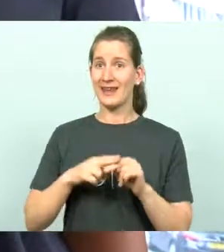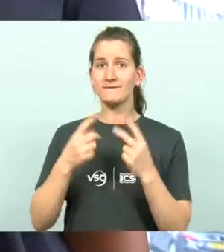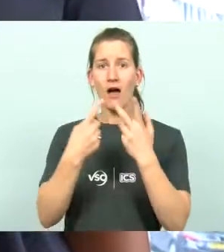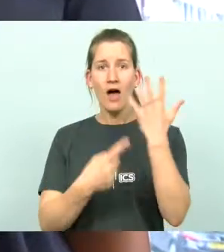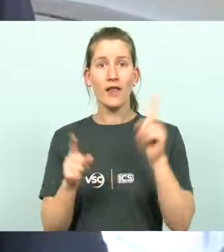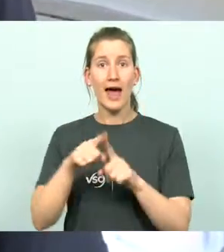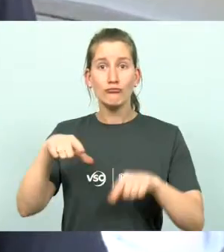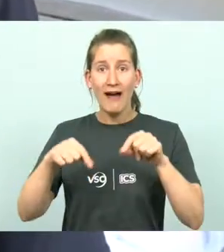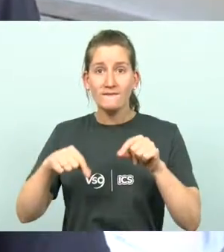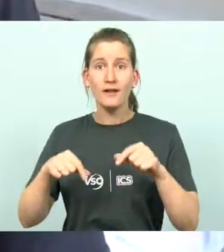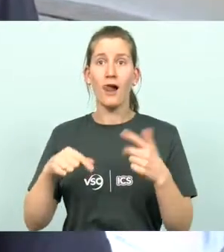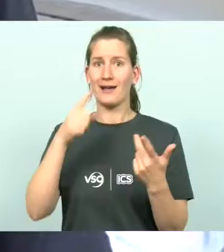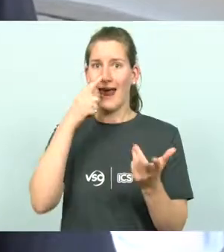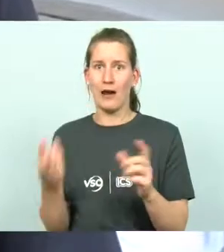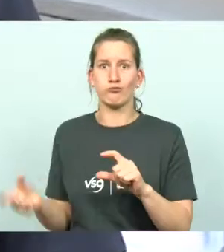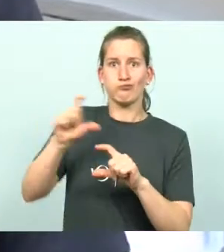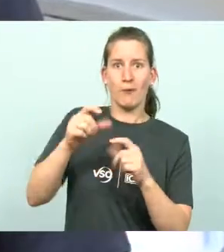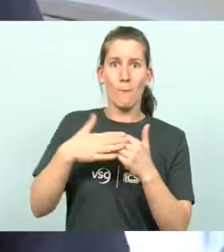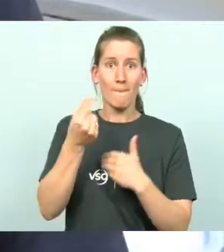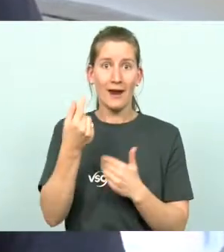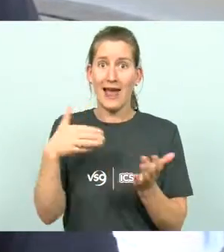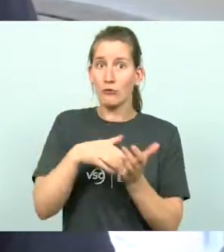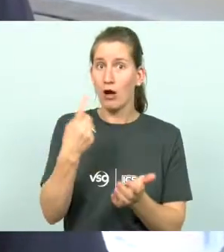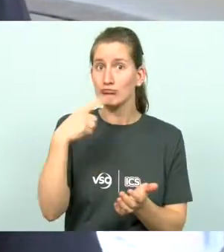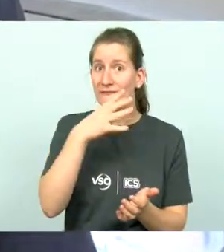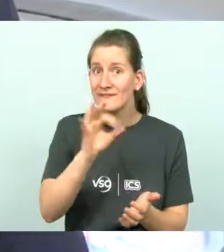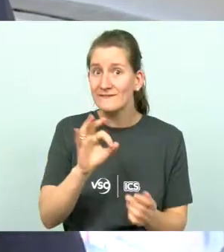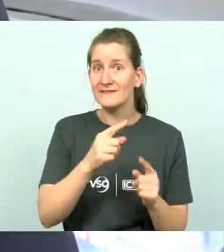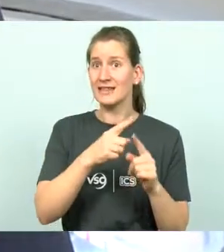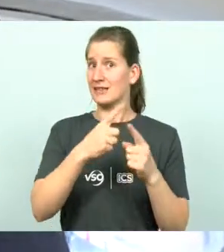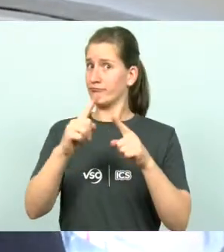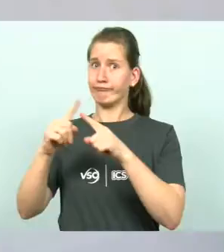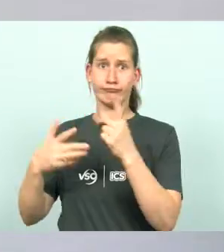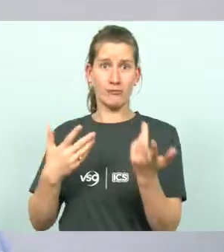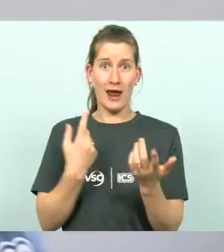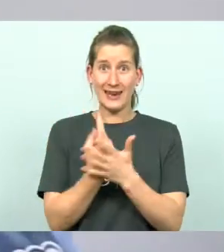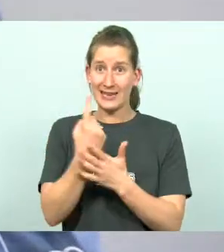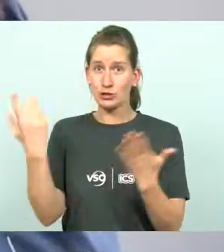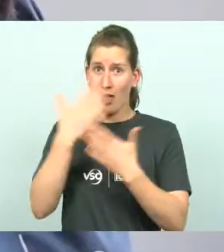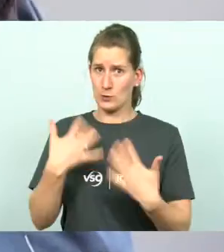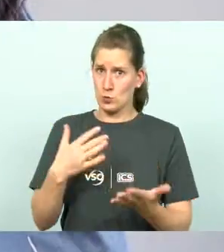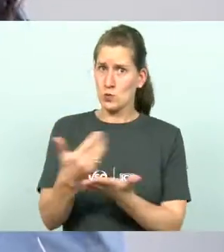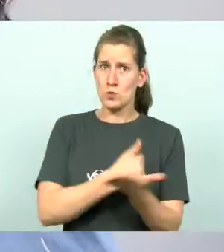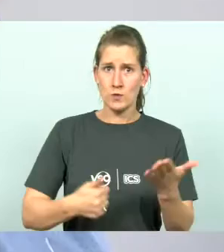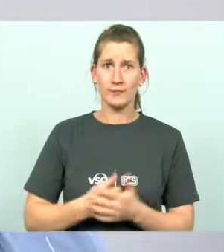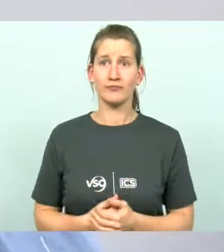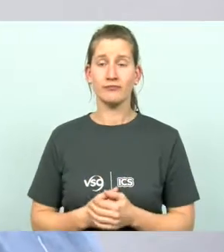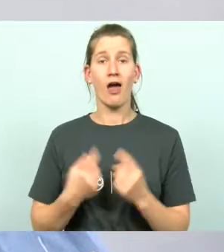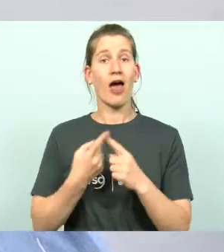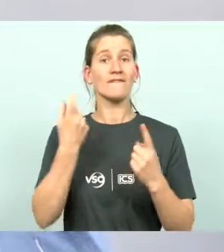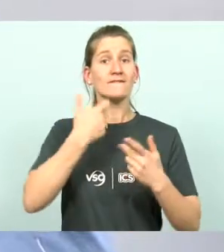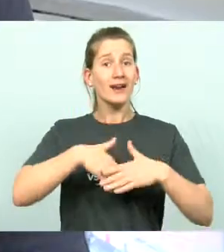on the side, such as a raffle, you're looking at raising between £150 and £300 from each quiz night. Community fun day. If you've got links to a